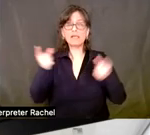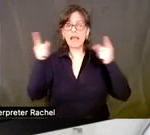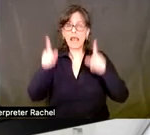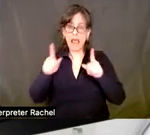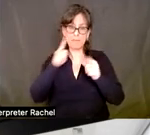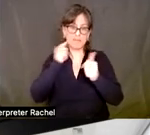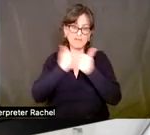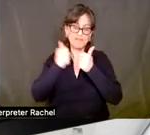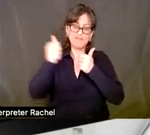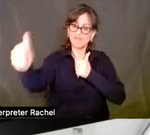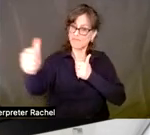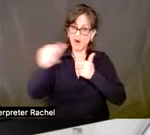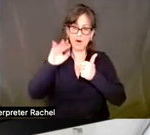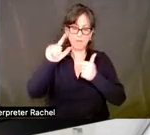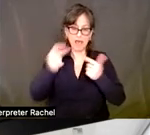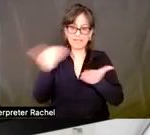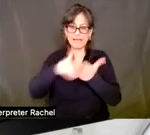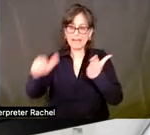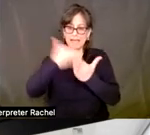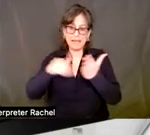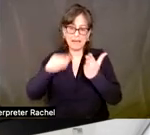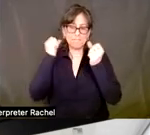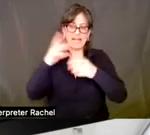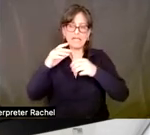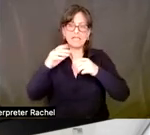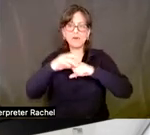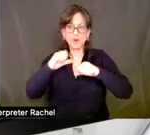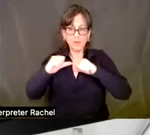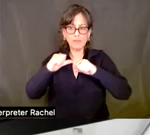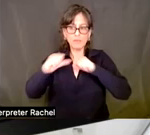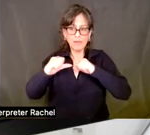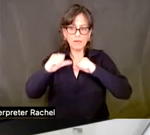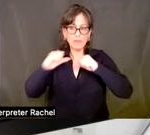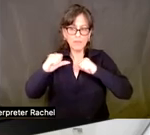offset over many, many repeated earthquakes. Next slide, please.